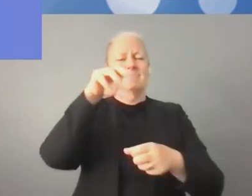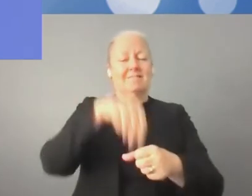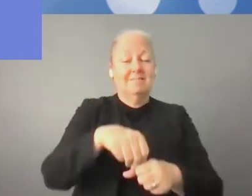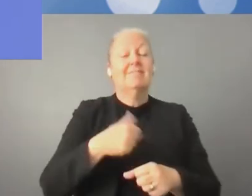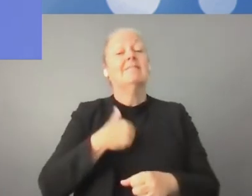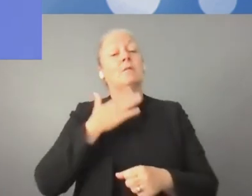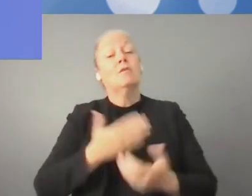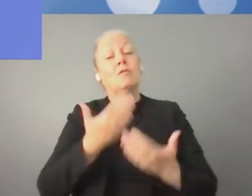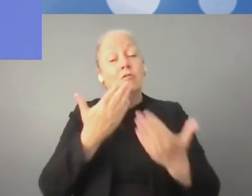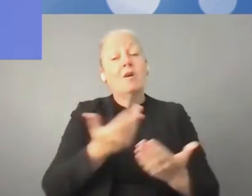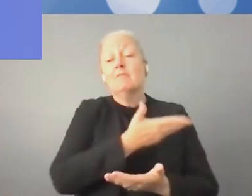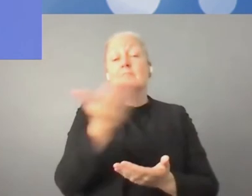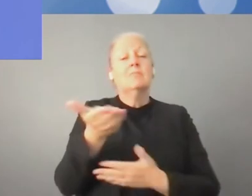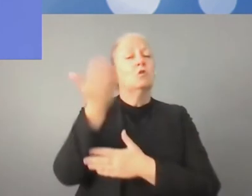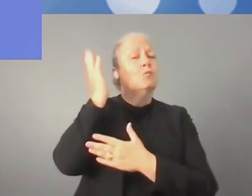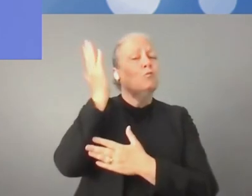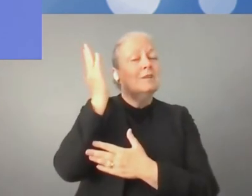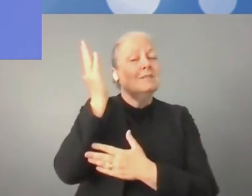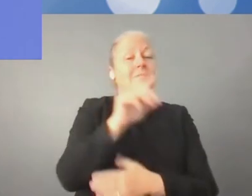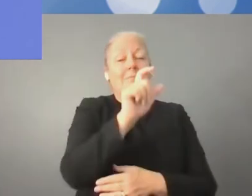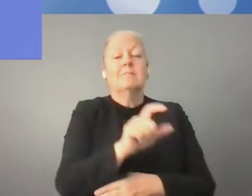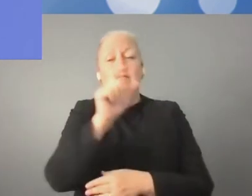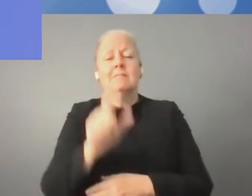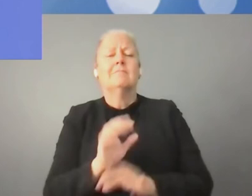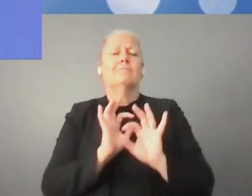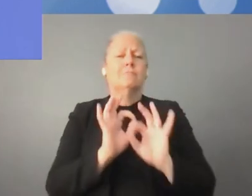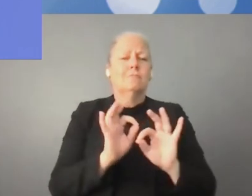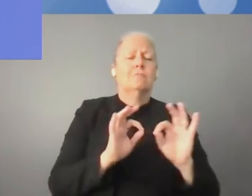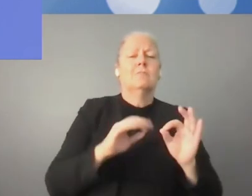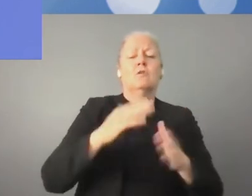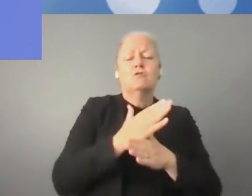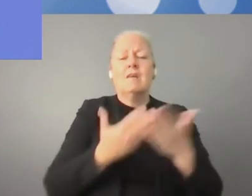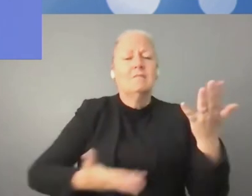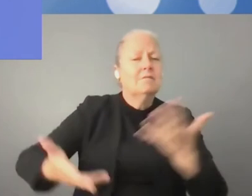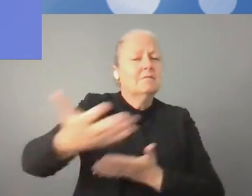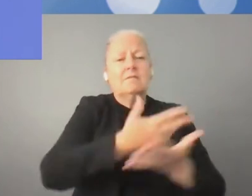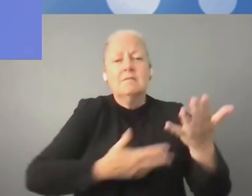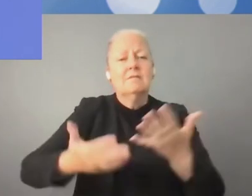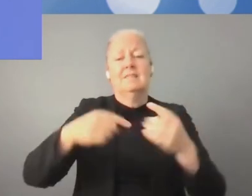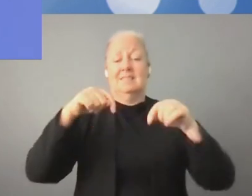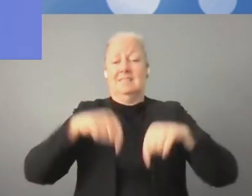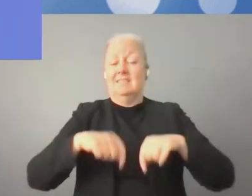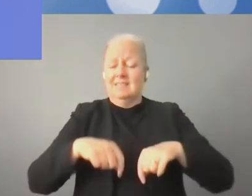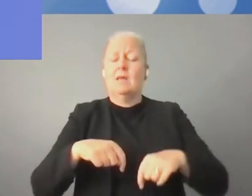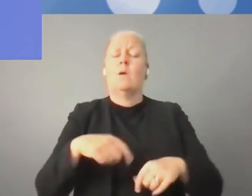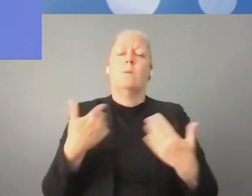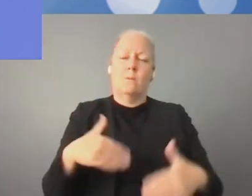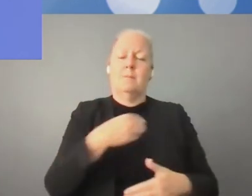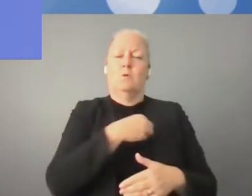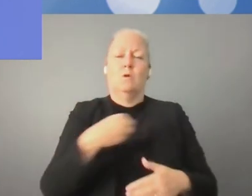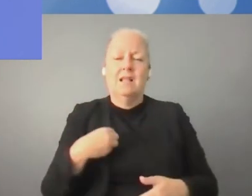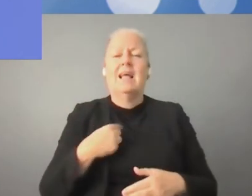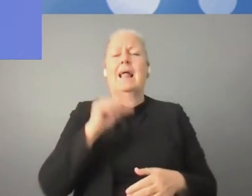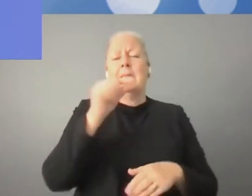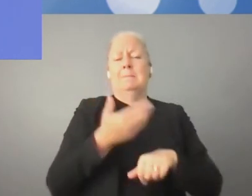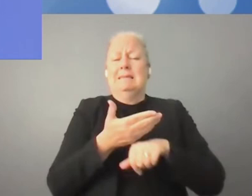speakers for the truly excellent contribution and for sharing with us here in katowice their thoughts sorry for being a little bit late but